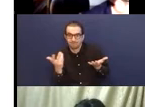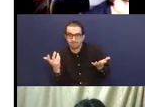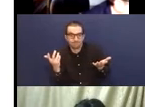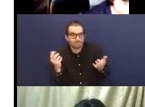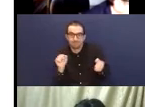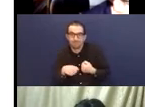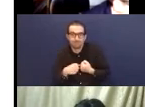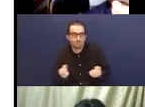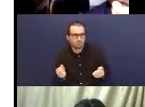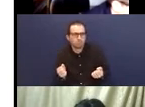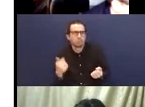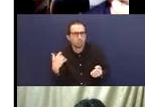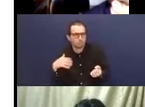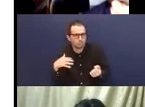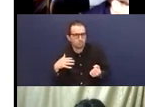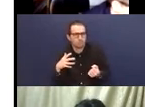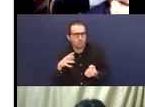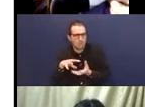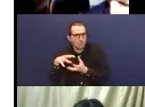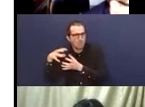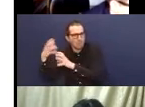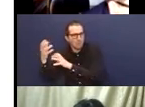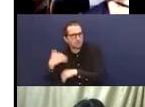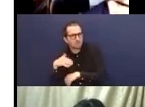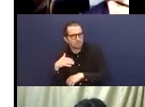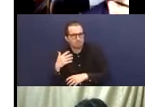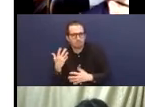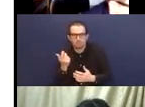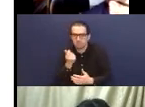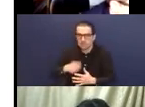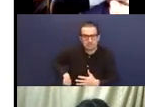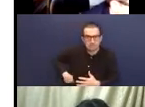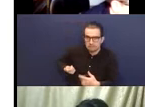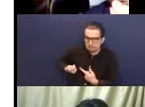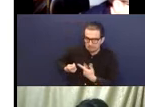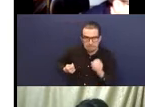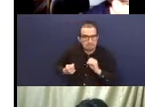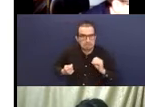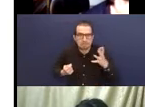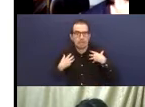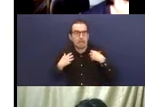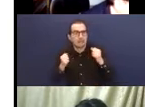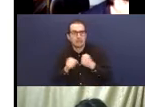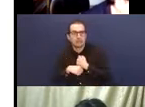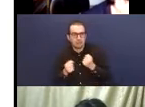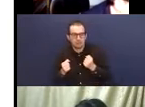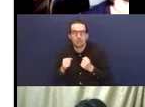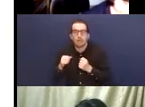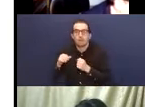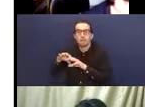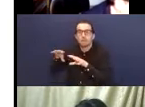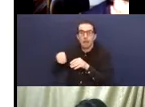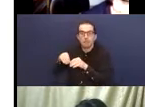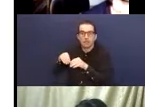poverty. Rehabilitation and assistive devices can enable people with disabilities to be independent. And what are we talking about